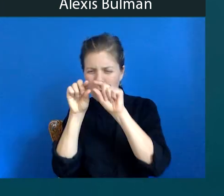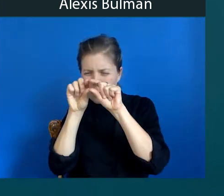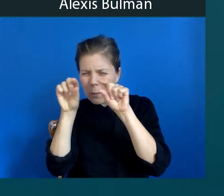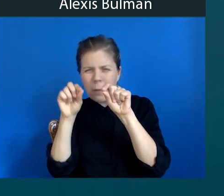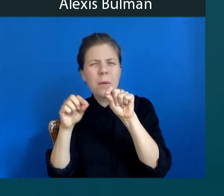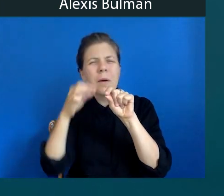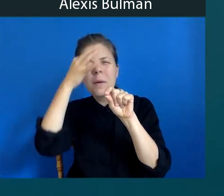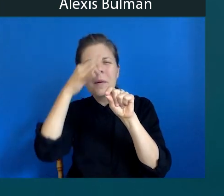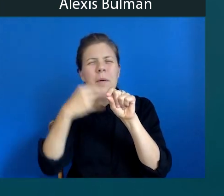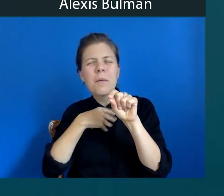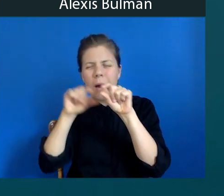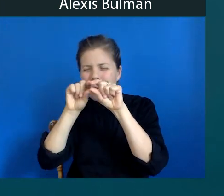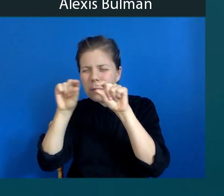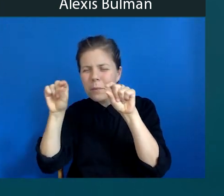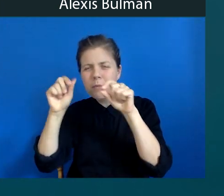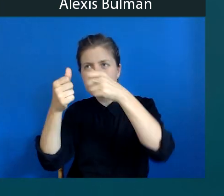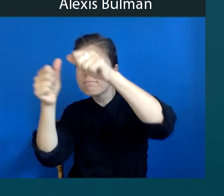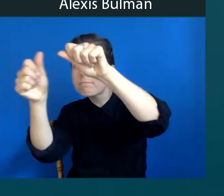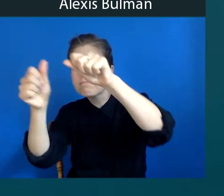strip. She sticks it to the wall.